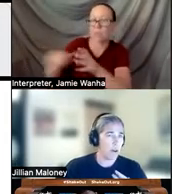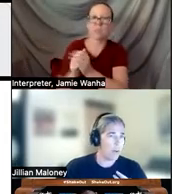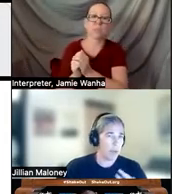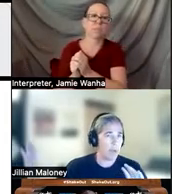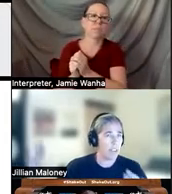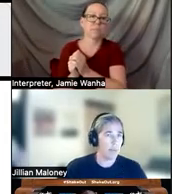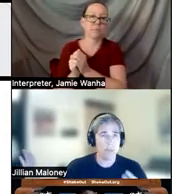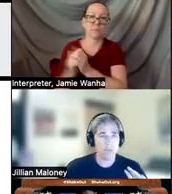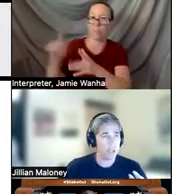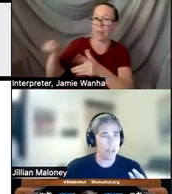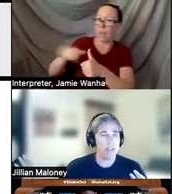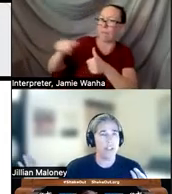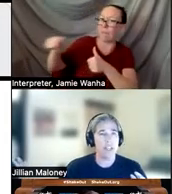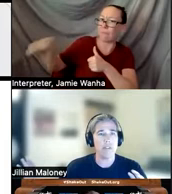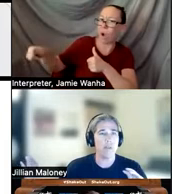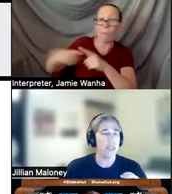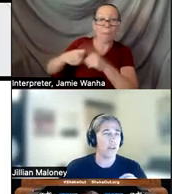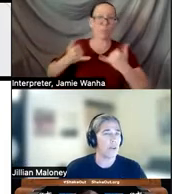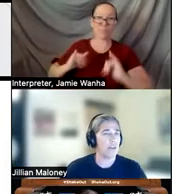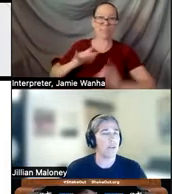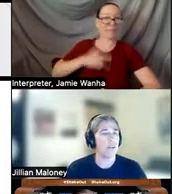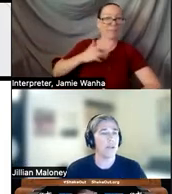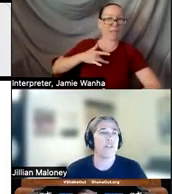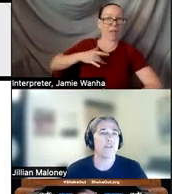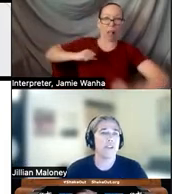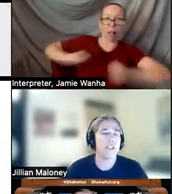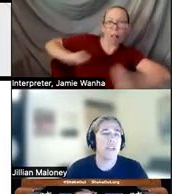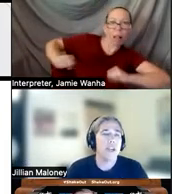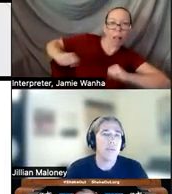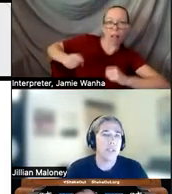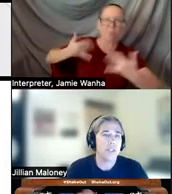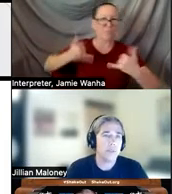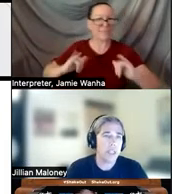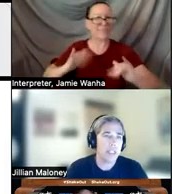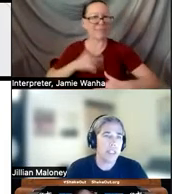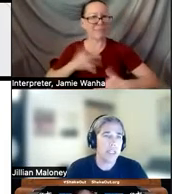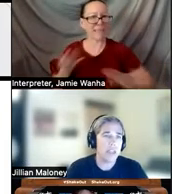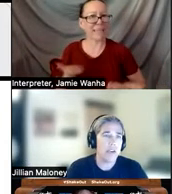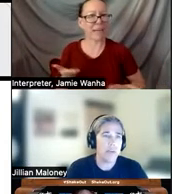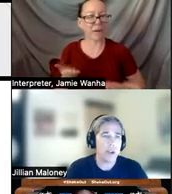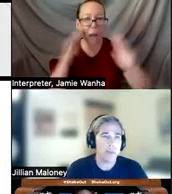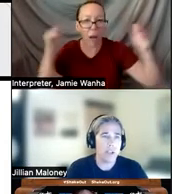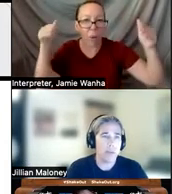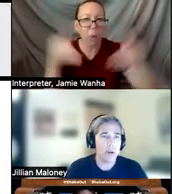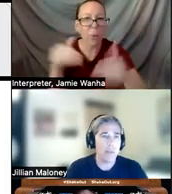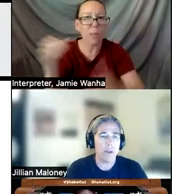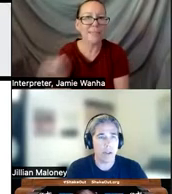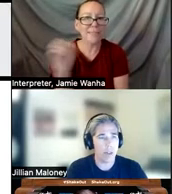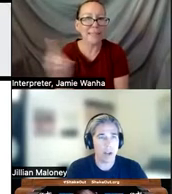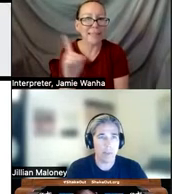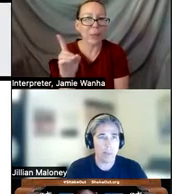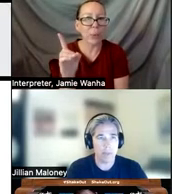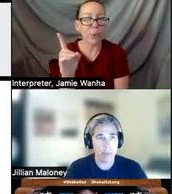they are far away. We would still feel the shaking from big earthquakes on those faults. But zooming into San Diego, which is where